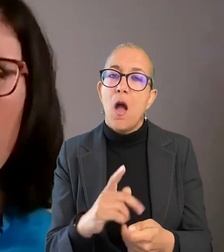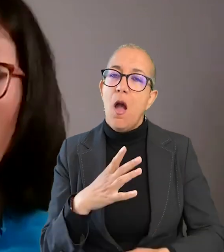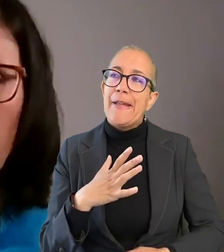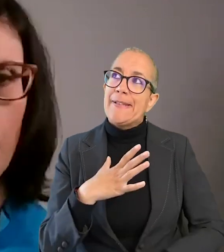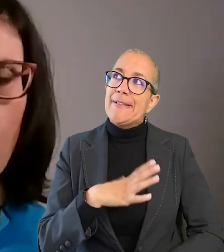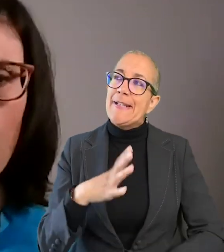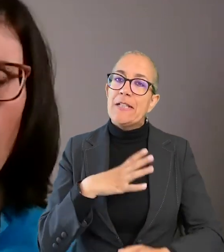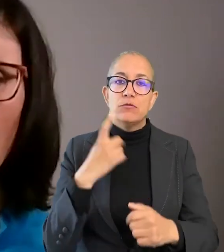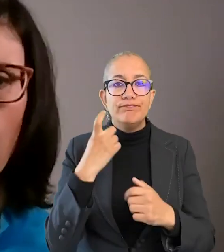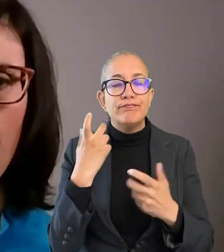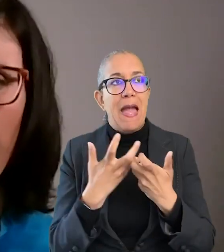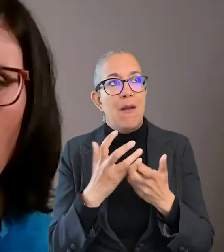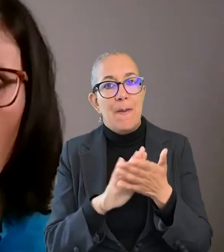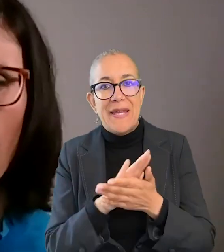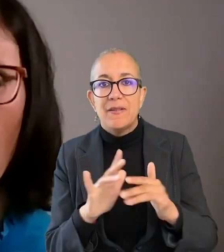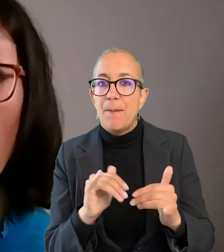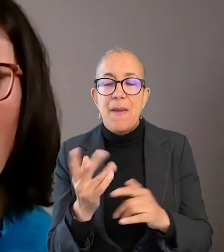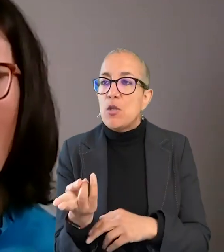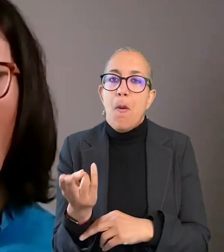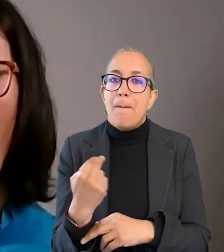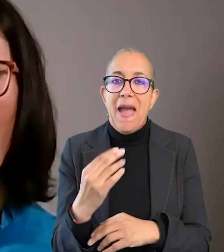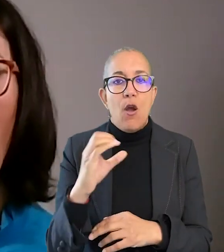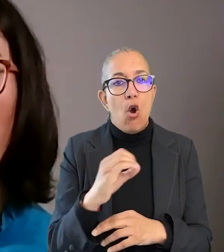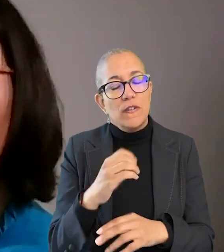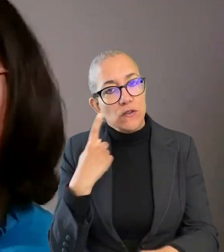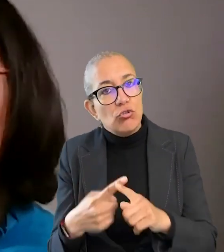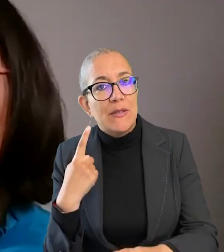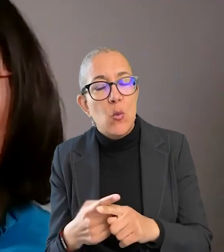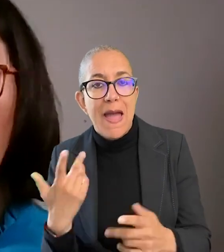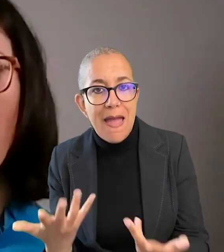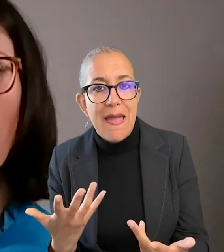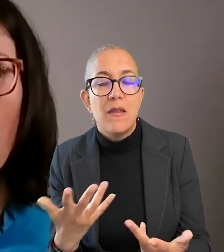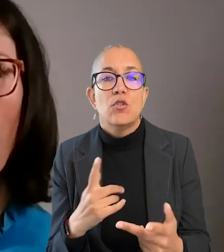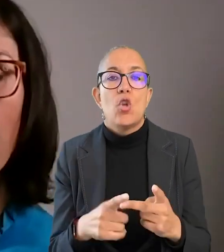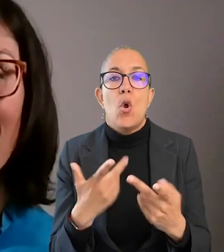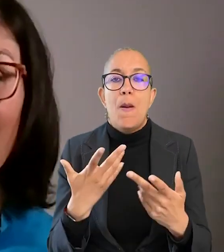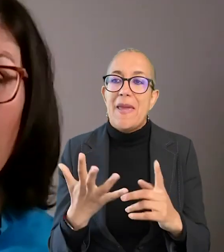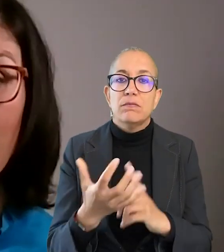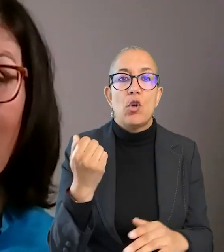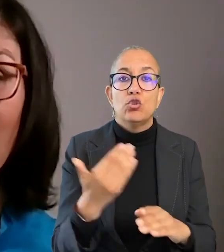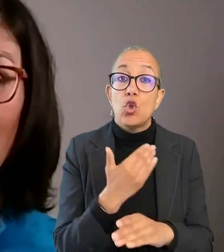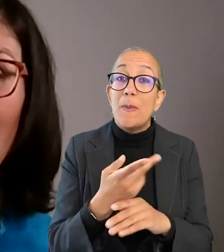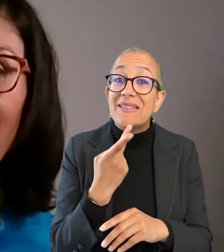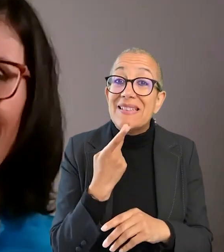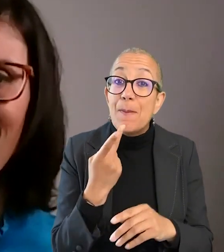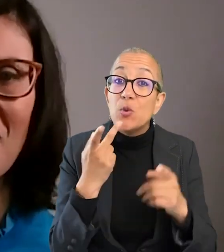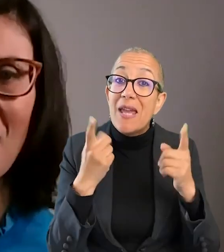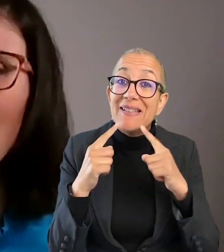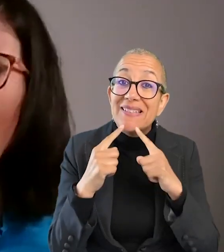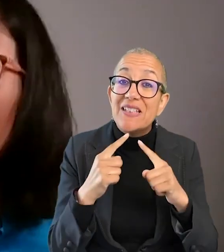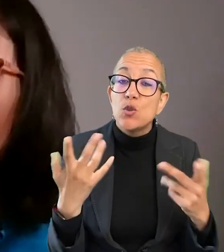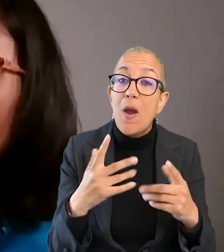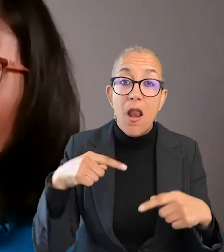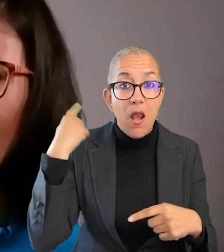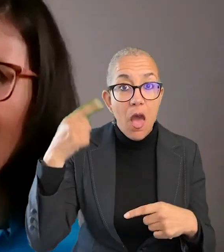that might mean. Perhaps we wouldn't win Oxford back in one go. And so I then secured a job actually as a deputy head in a school in London, and that